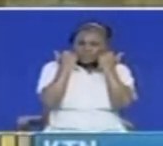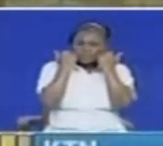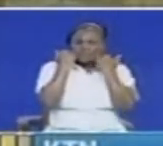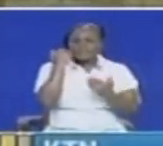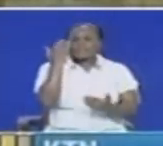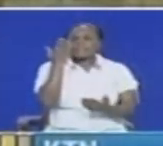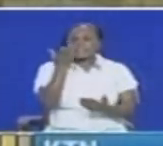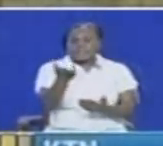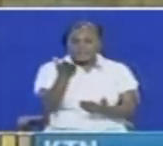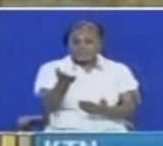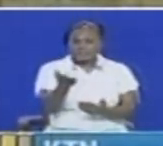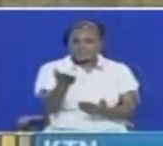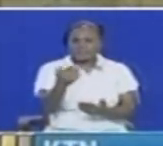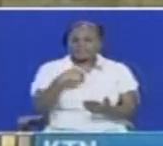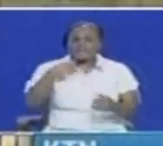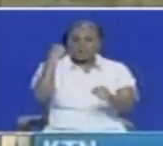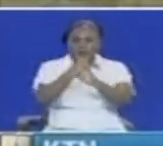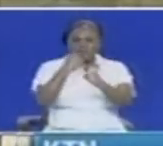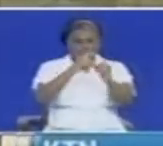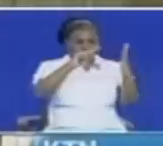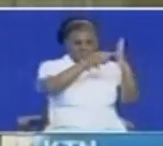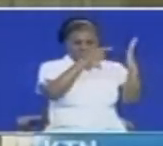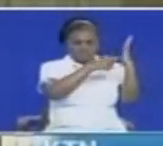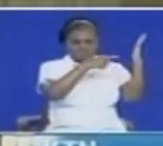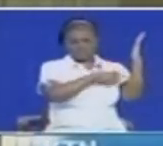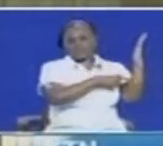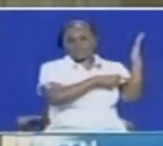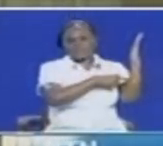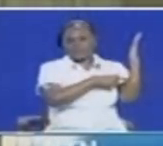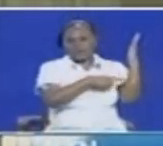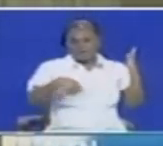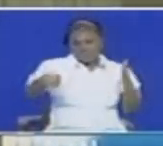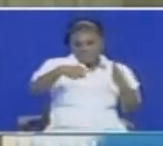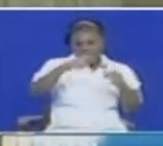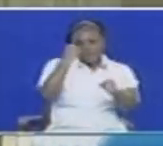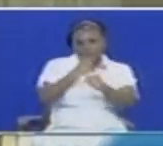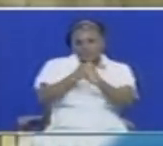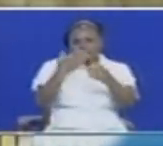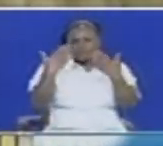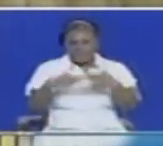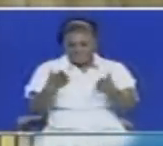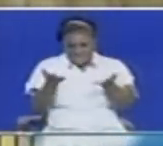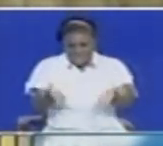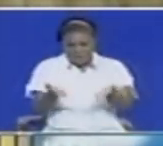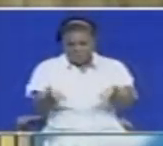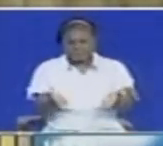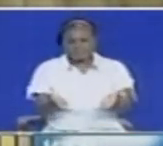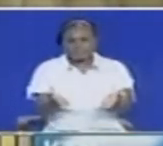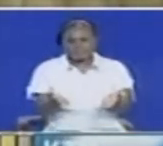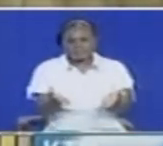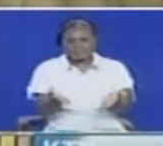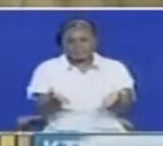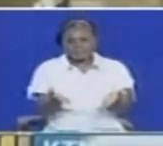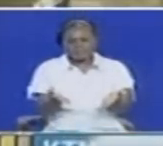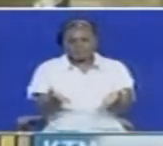right, but the work continues. For instance, that we have done so far,